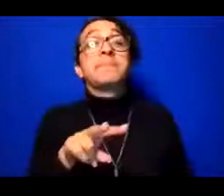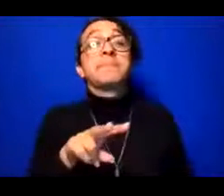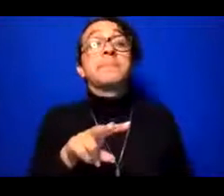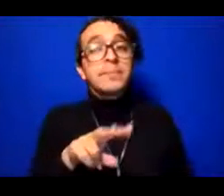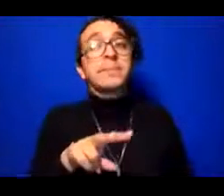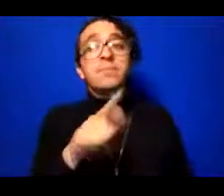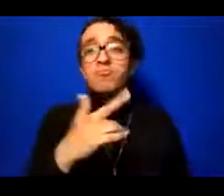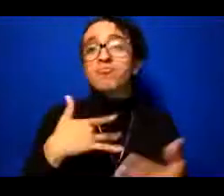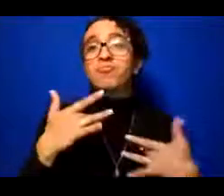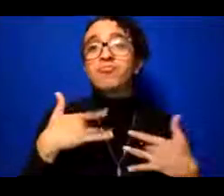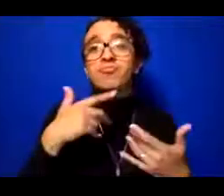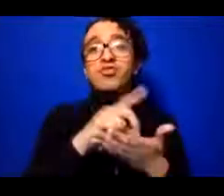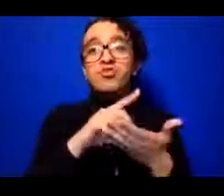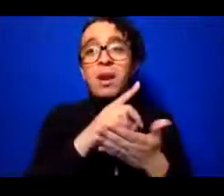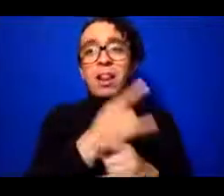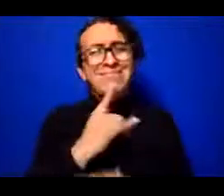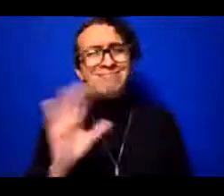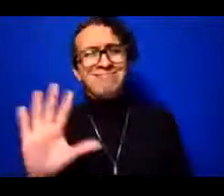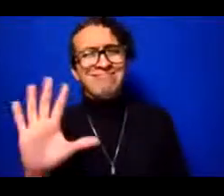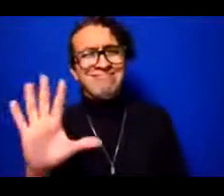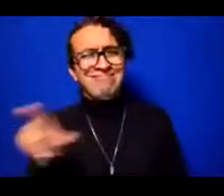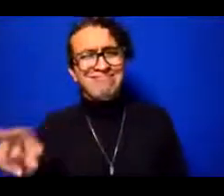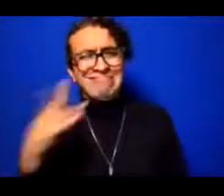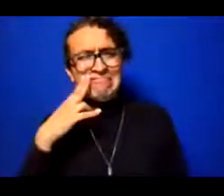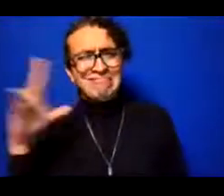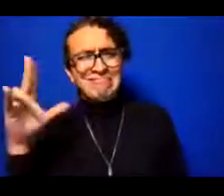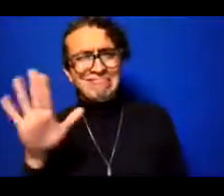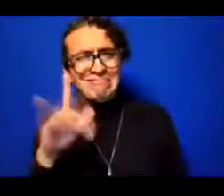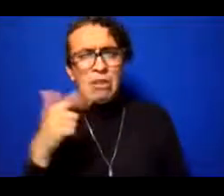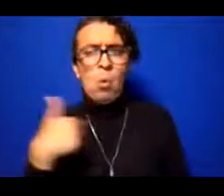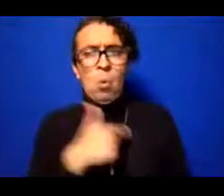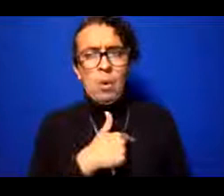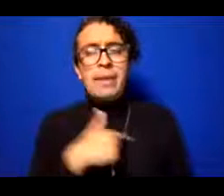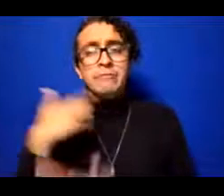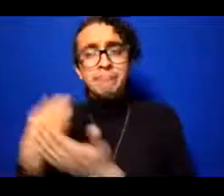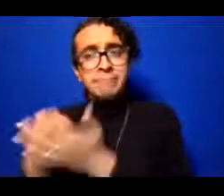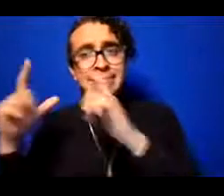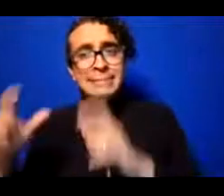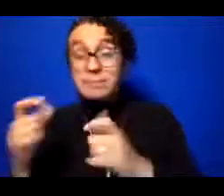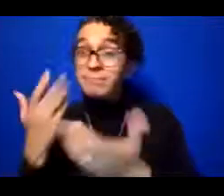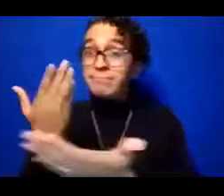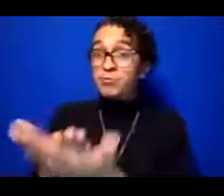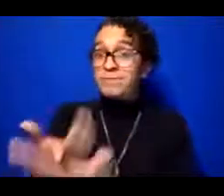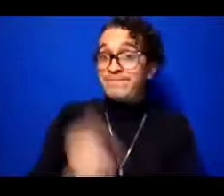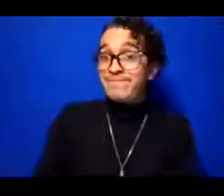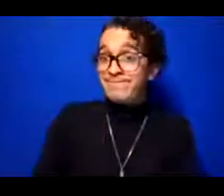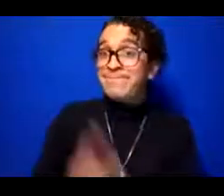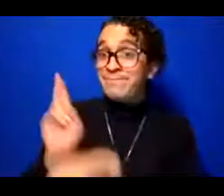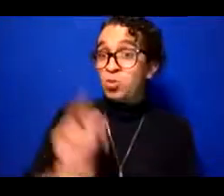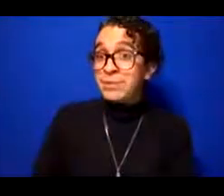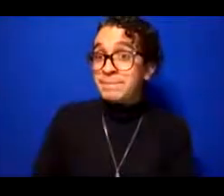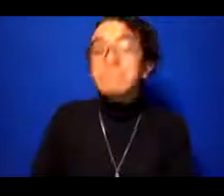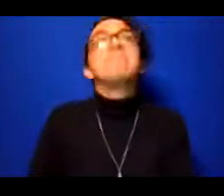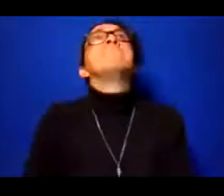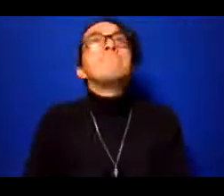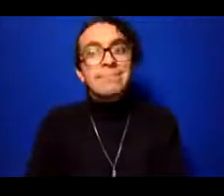worried about drugs and alcohol? Oh, no. I know they would never use that. Well, we do a drug test and lo and behold, there it is. So that to me is really